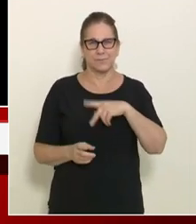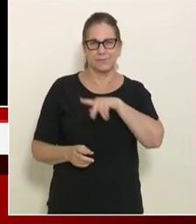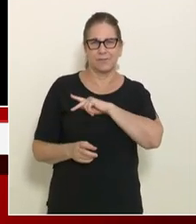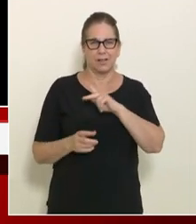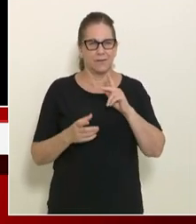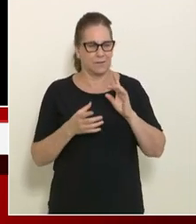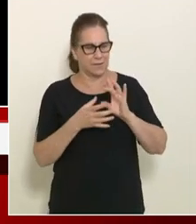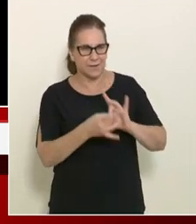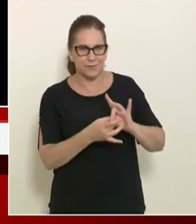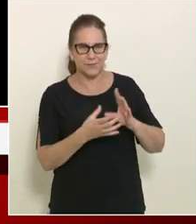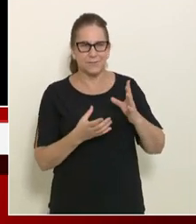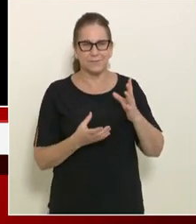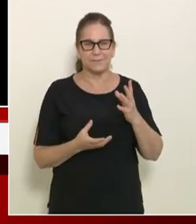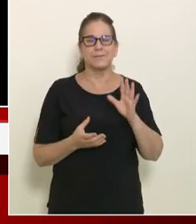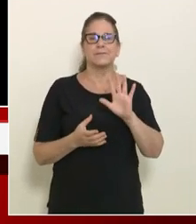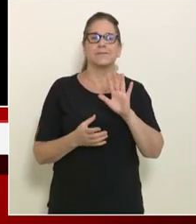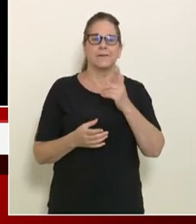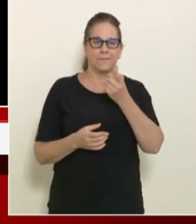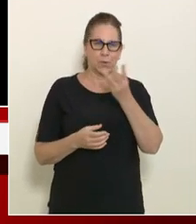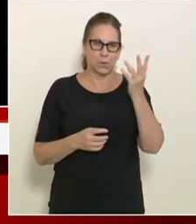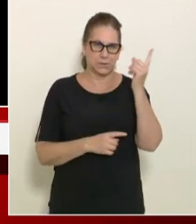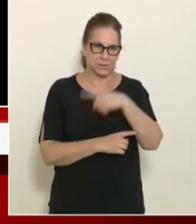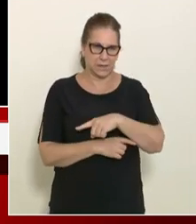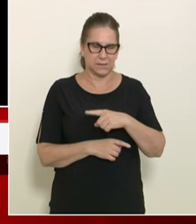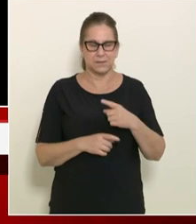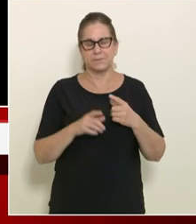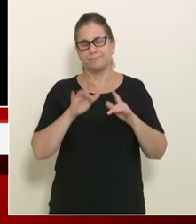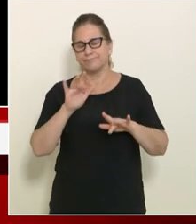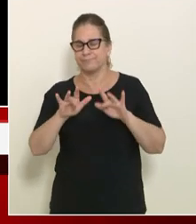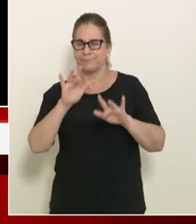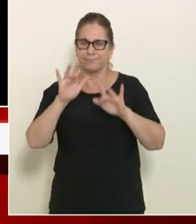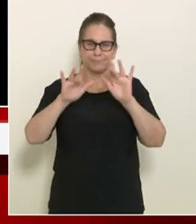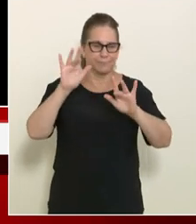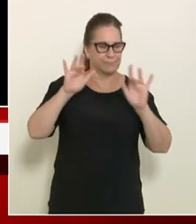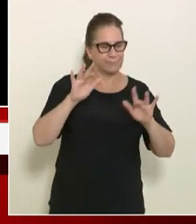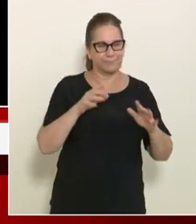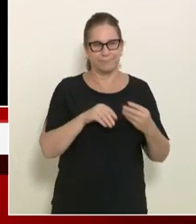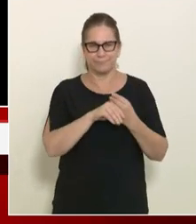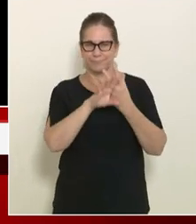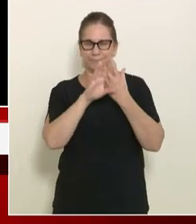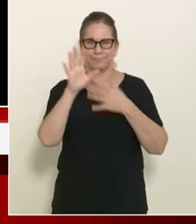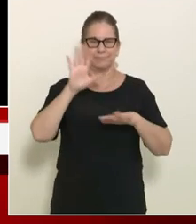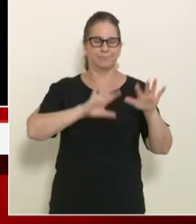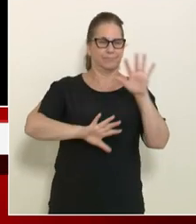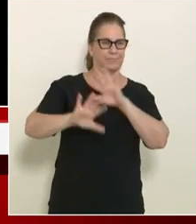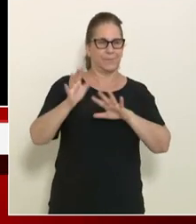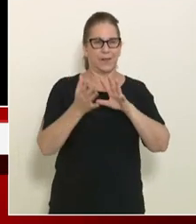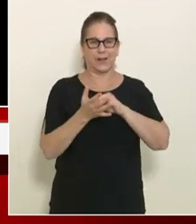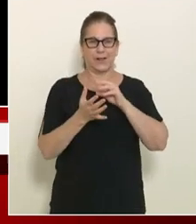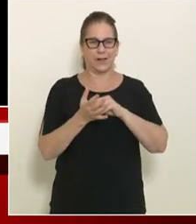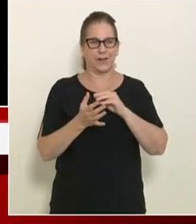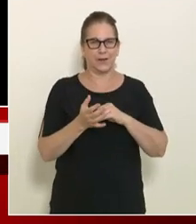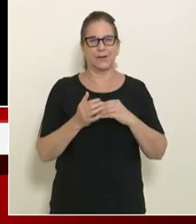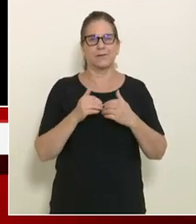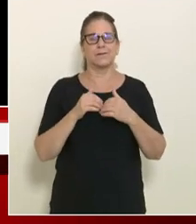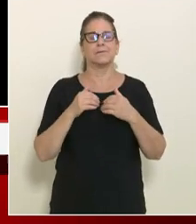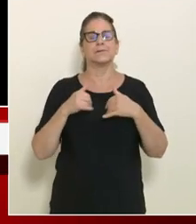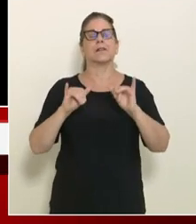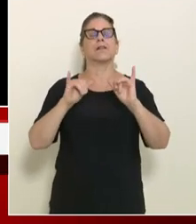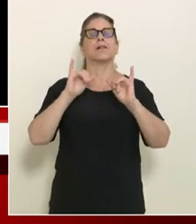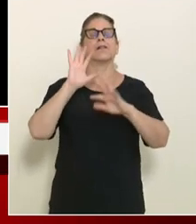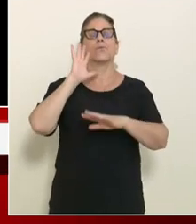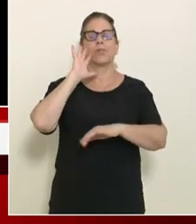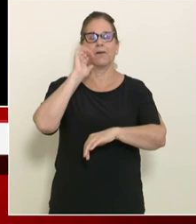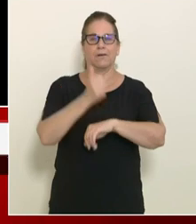the first few days ensuring that those relationships are established early on. As we think about challenge, it's important to